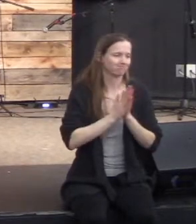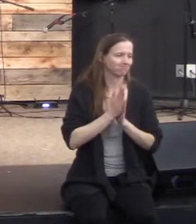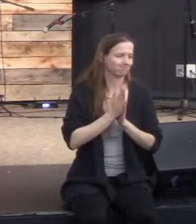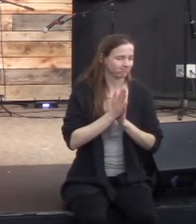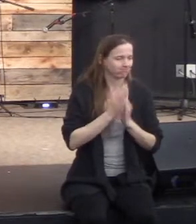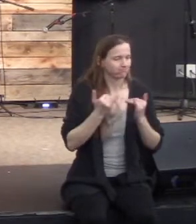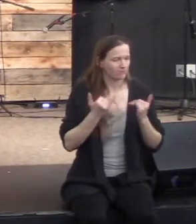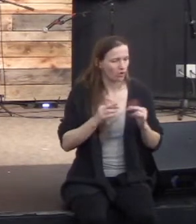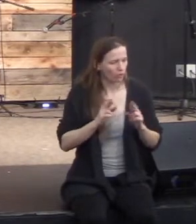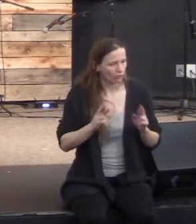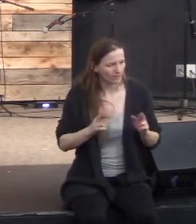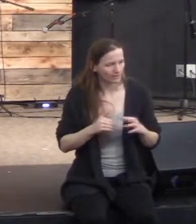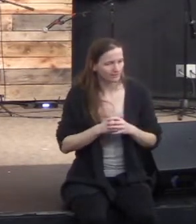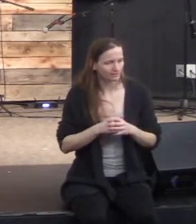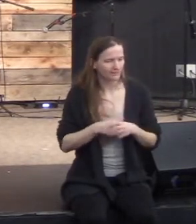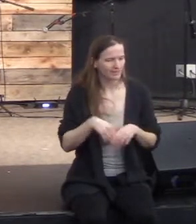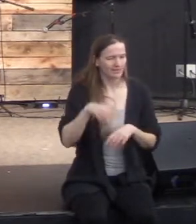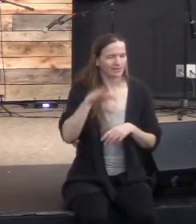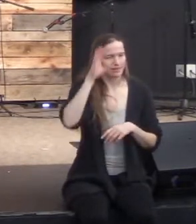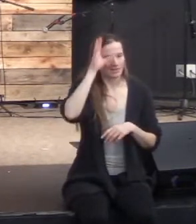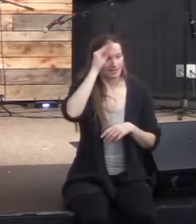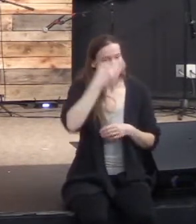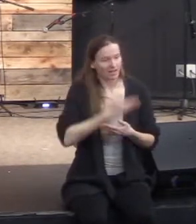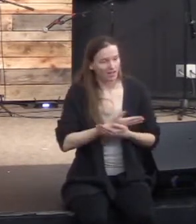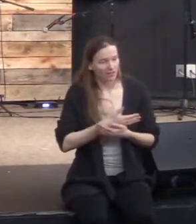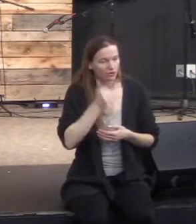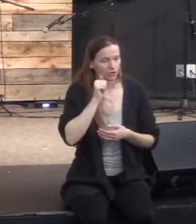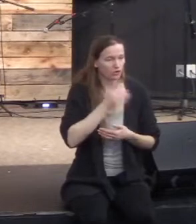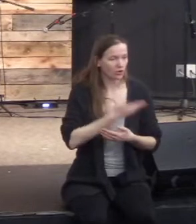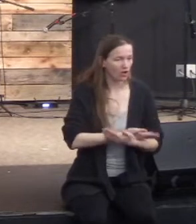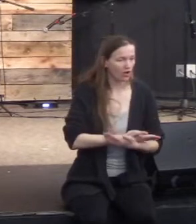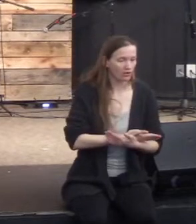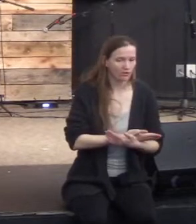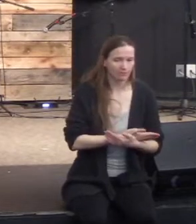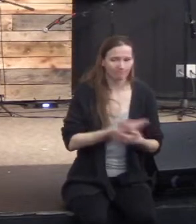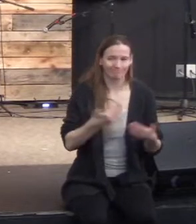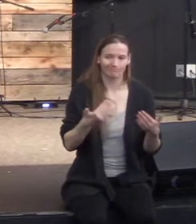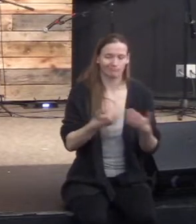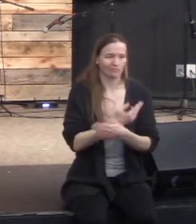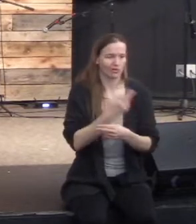Son, daughter, new name.